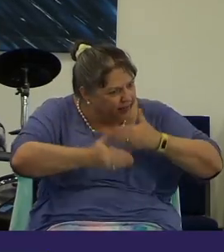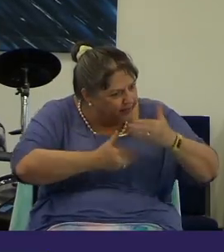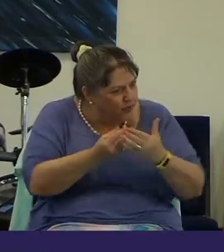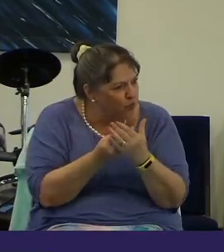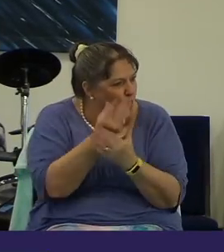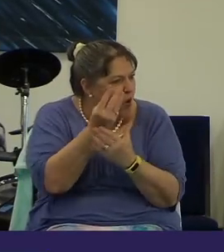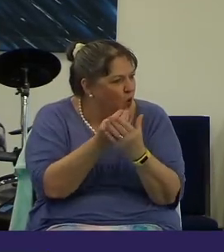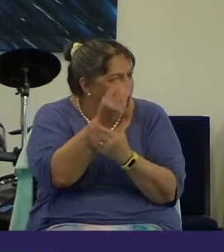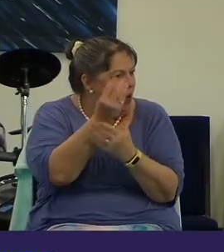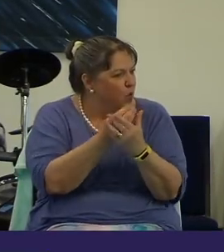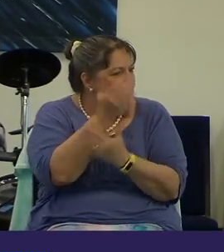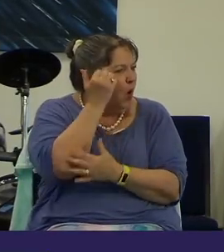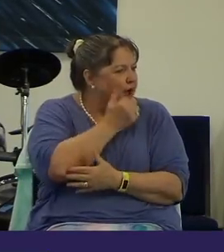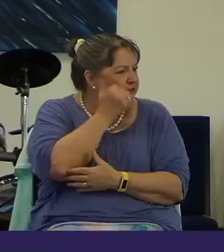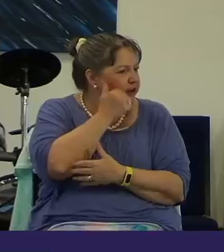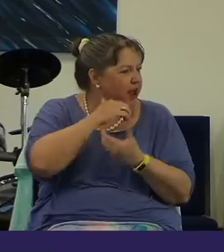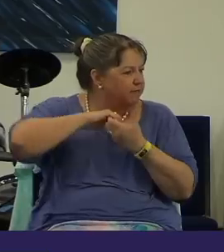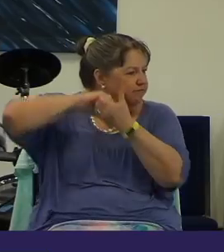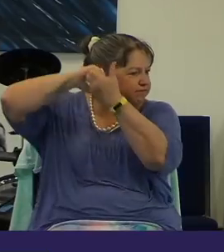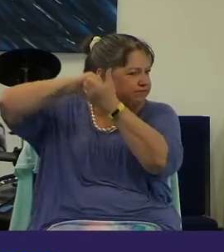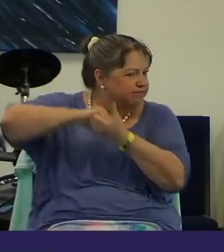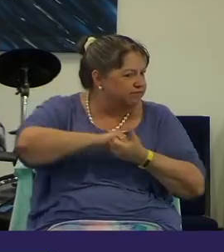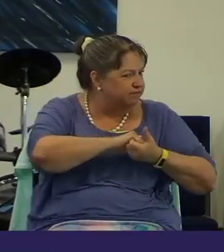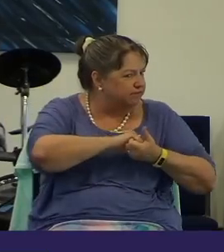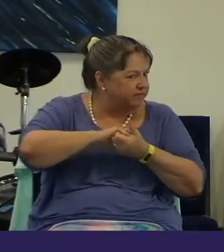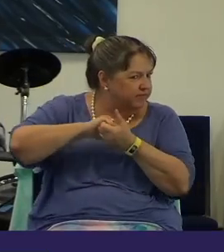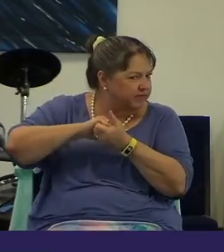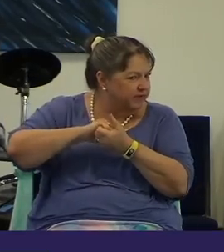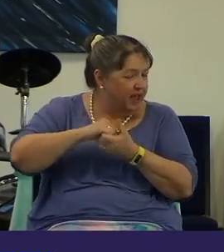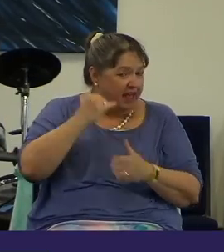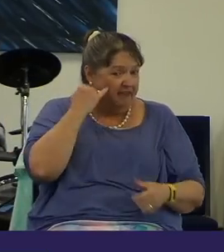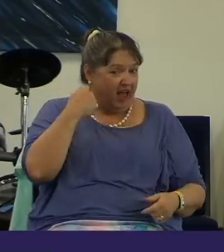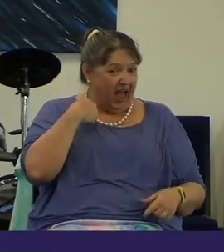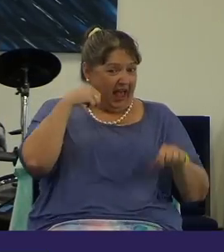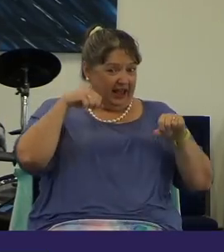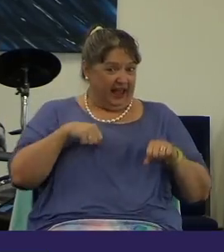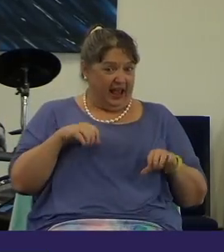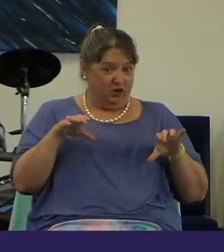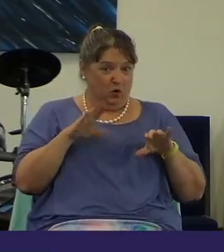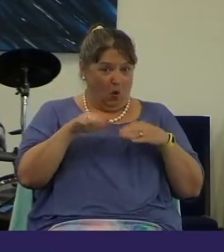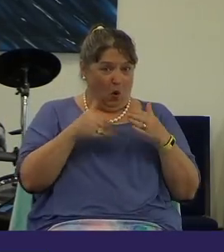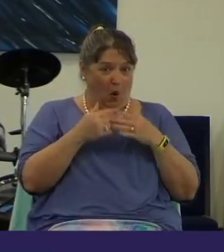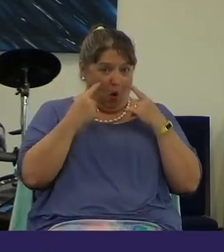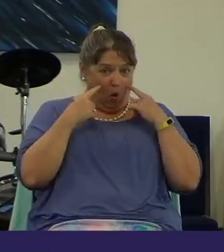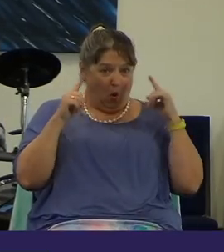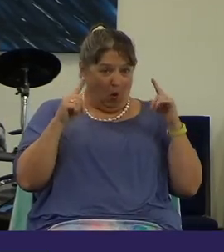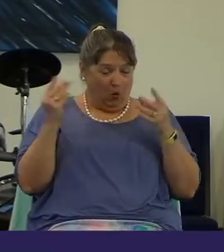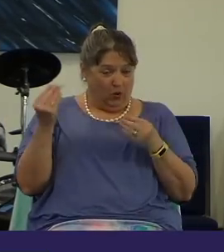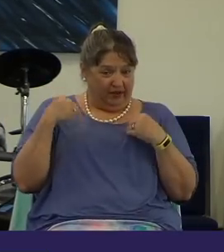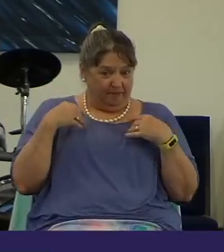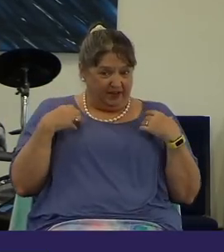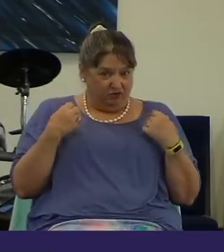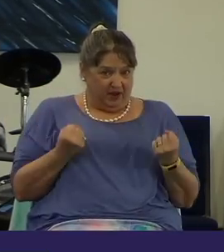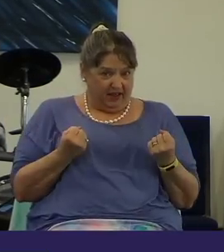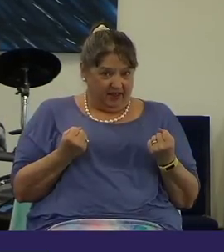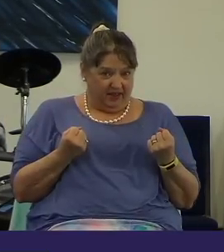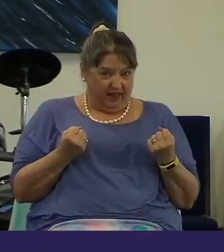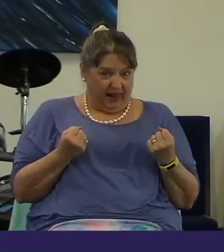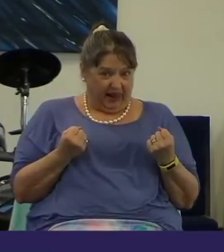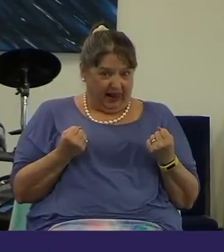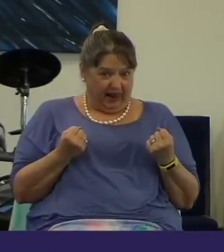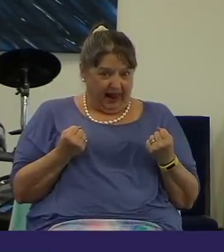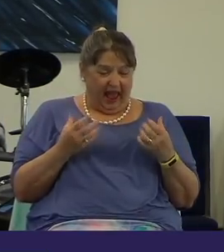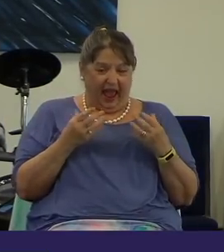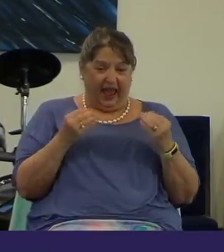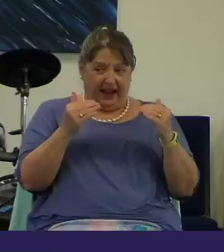more like Jesus every day. If I can do everything through Christ who gives me strength. Then there's another